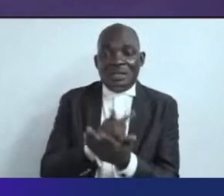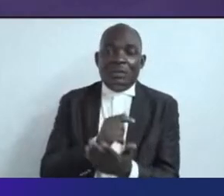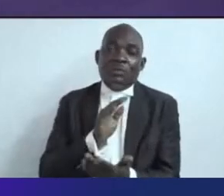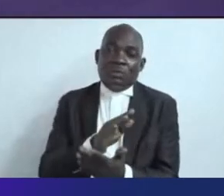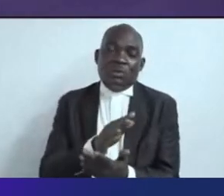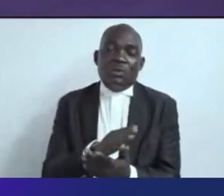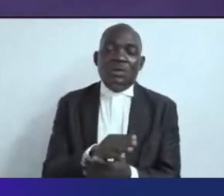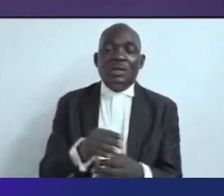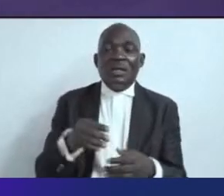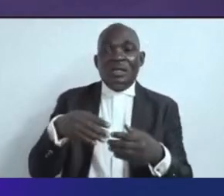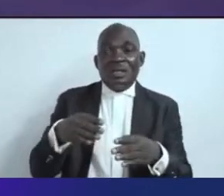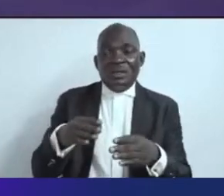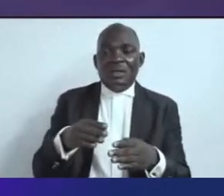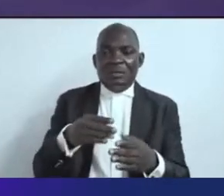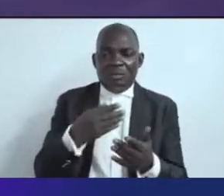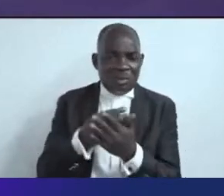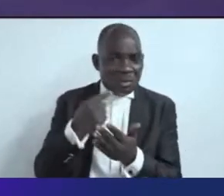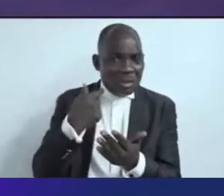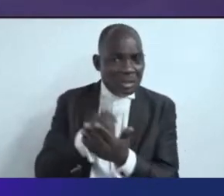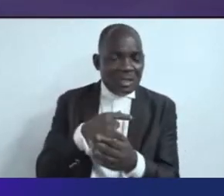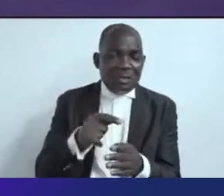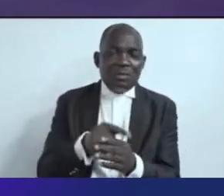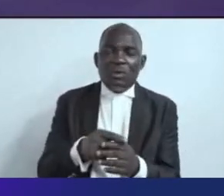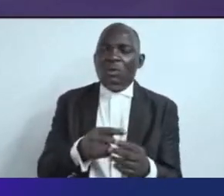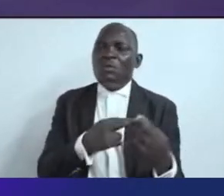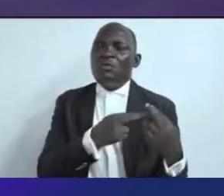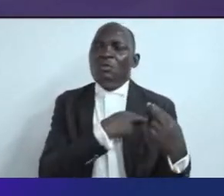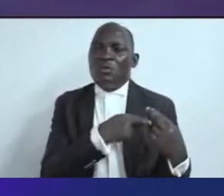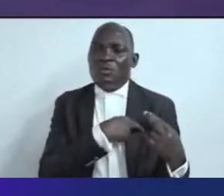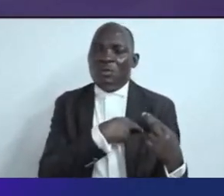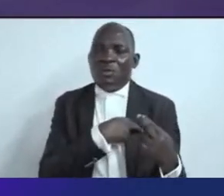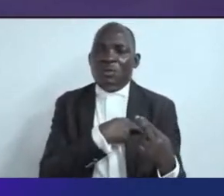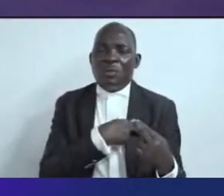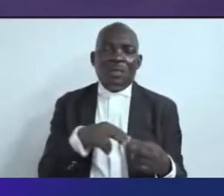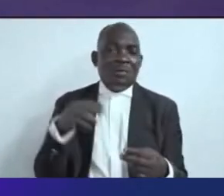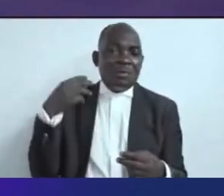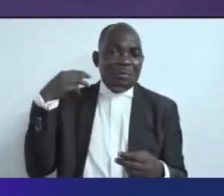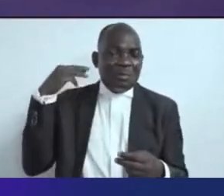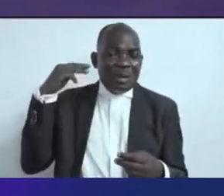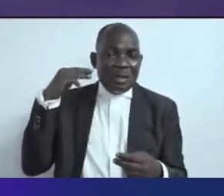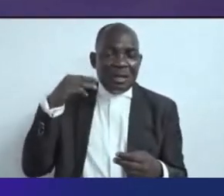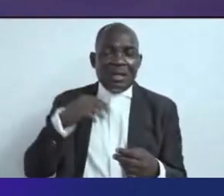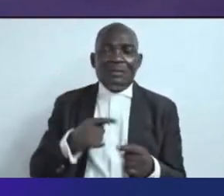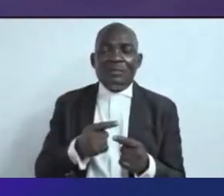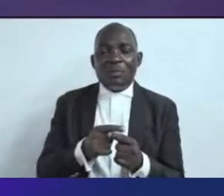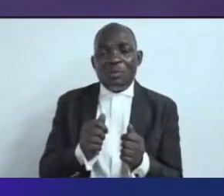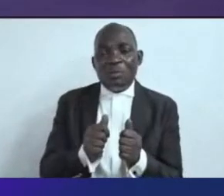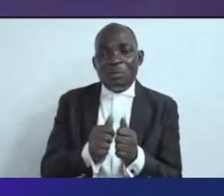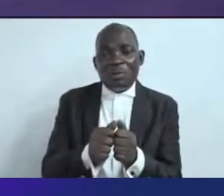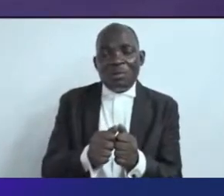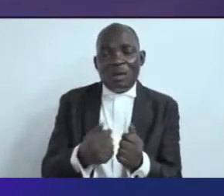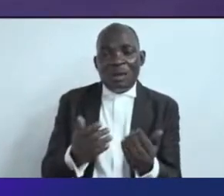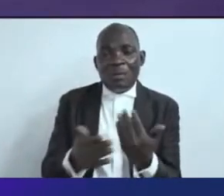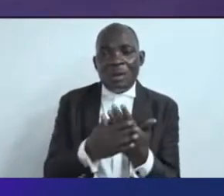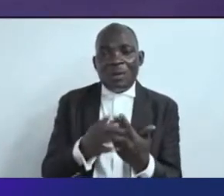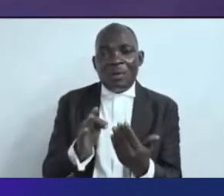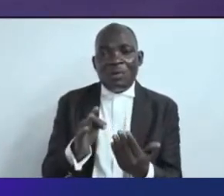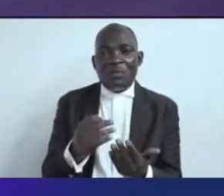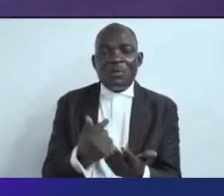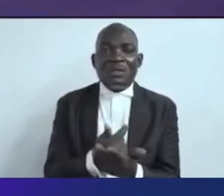from traceable and responsibly mined sources, in line with Bank of